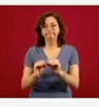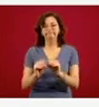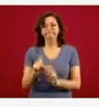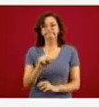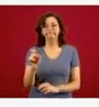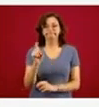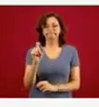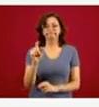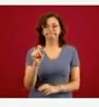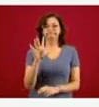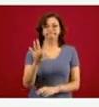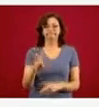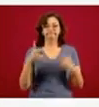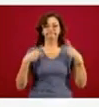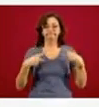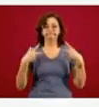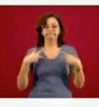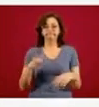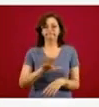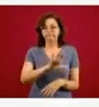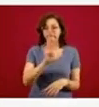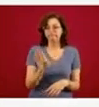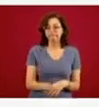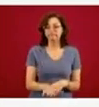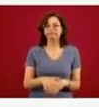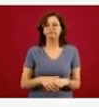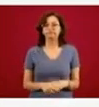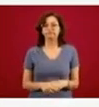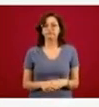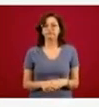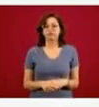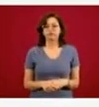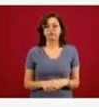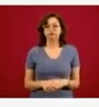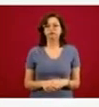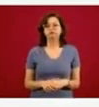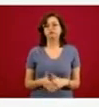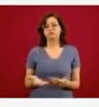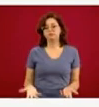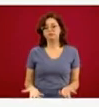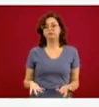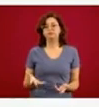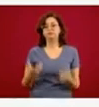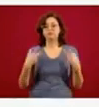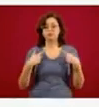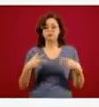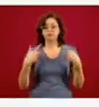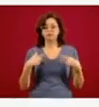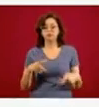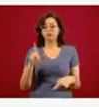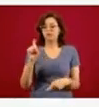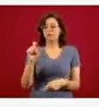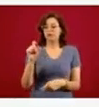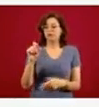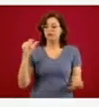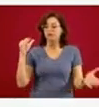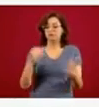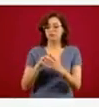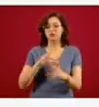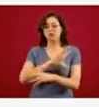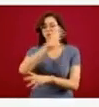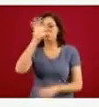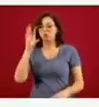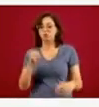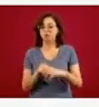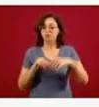2,439 confirmed cases, over 6,000 suspect cases, 11,000 negative cases,